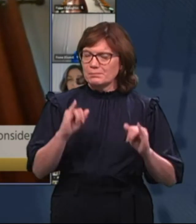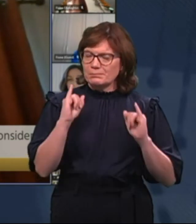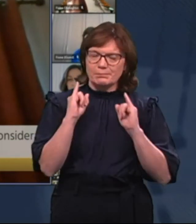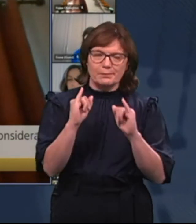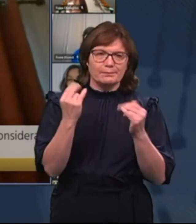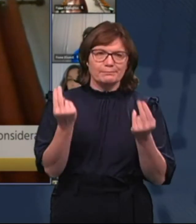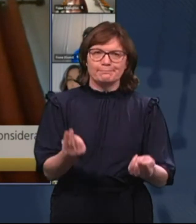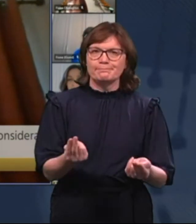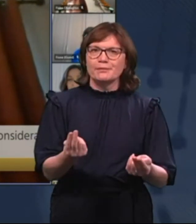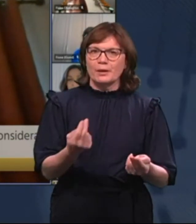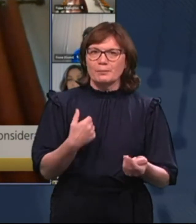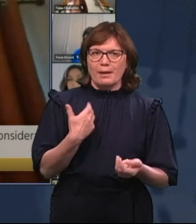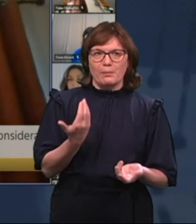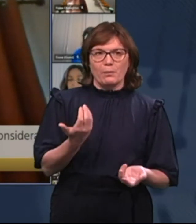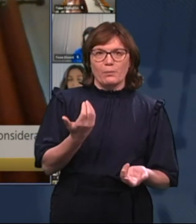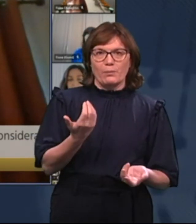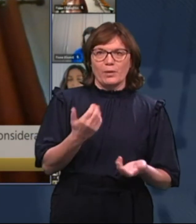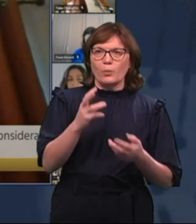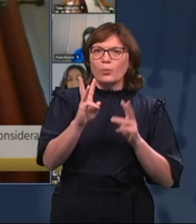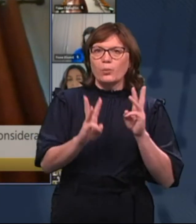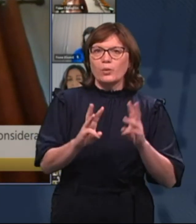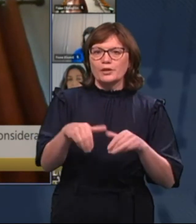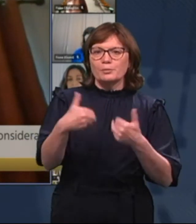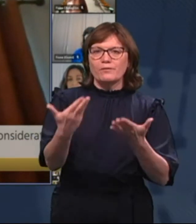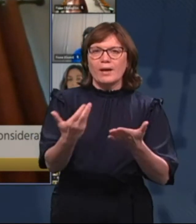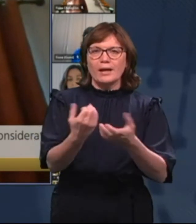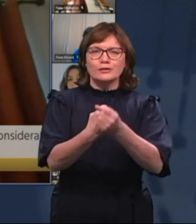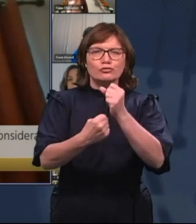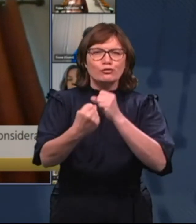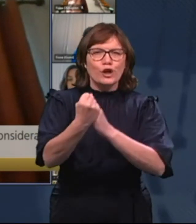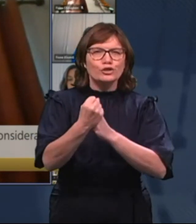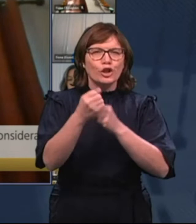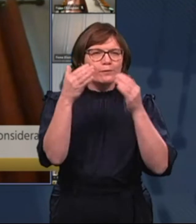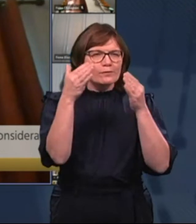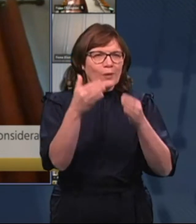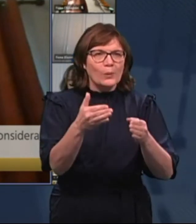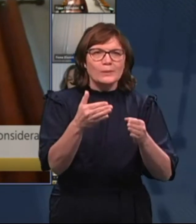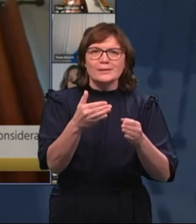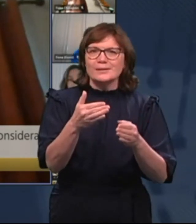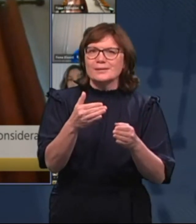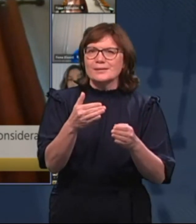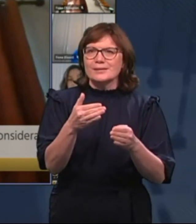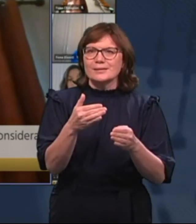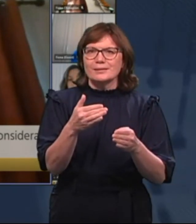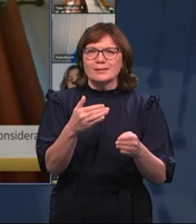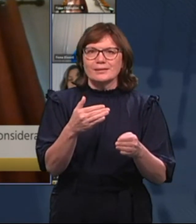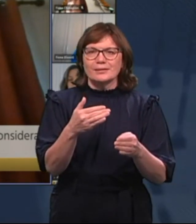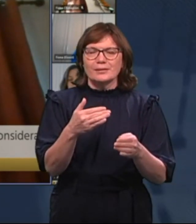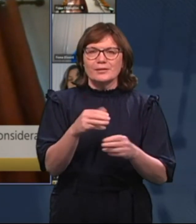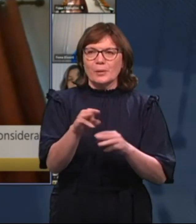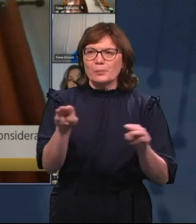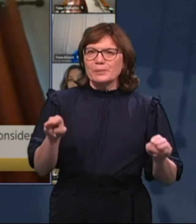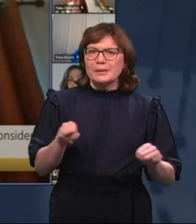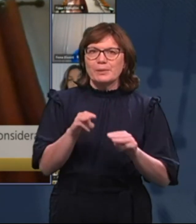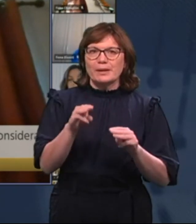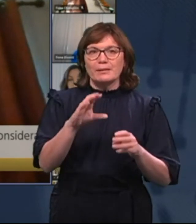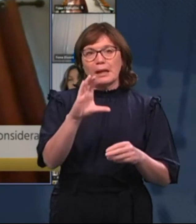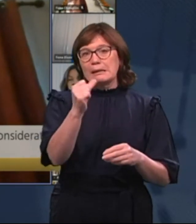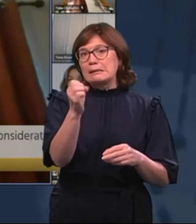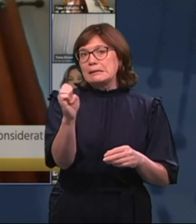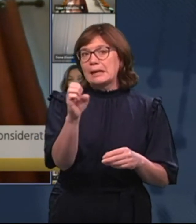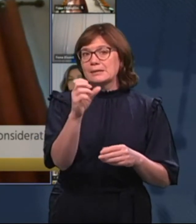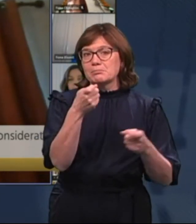it would provide structure and a centre of focus, where people could, maybe these case managers could